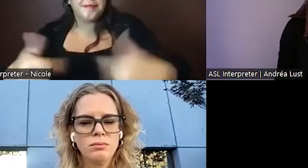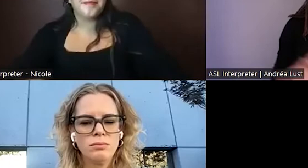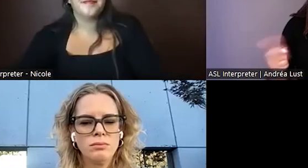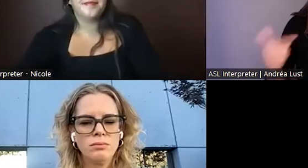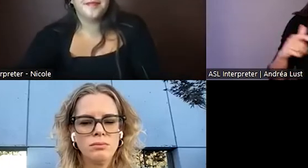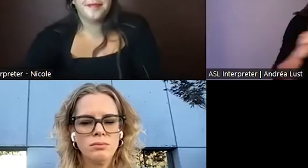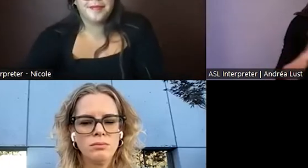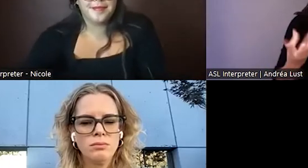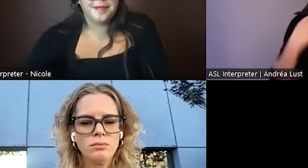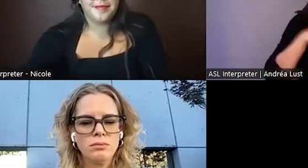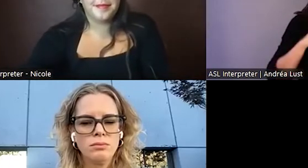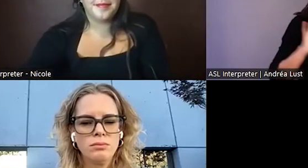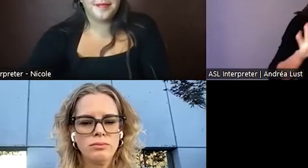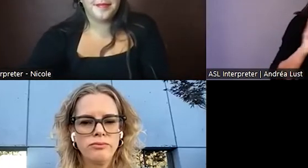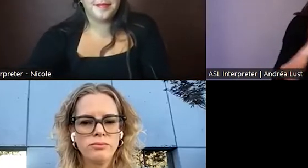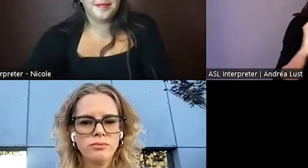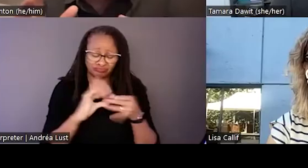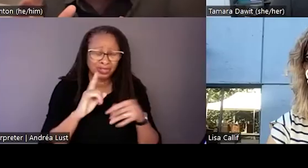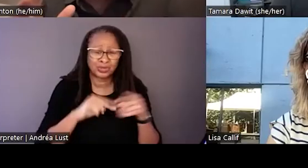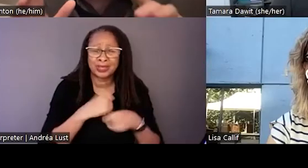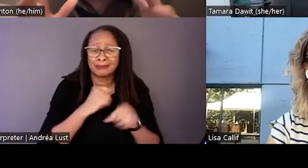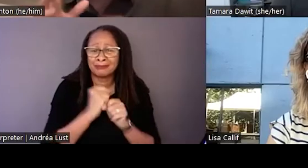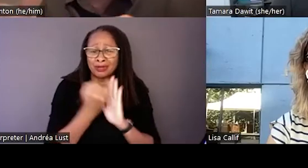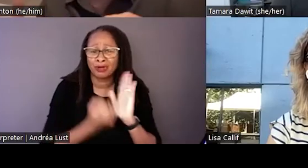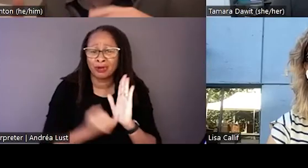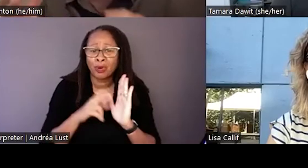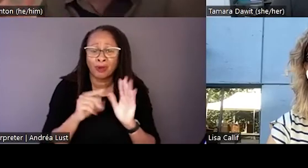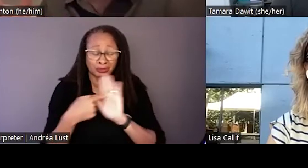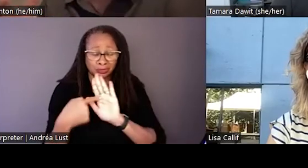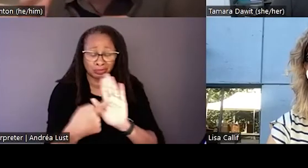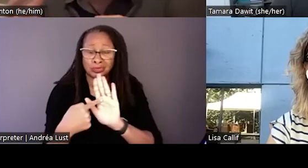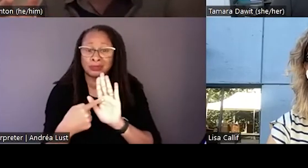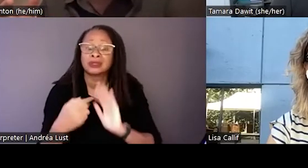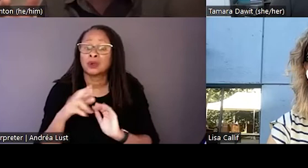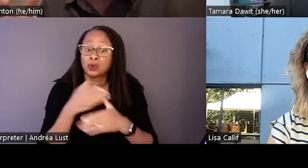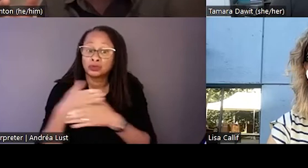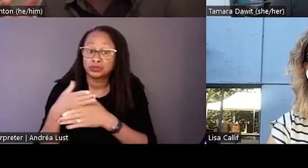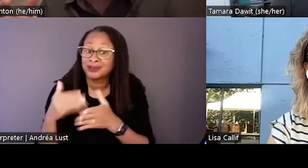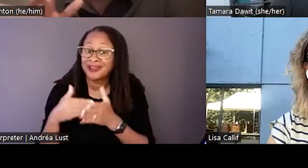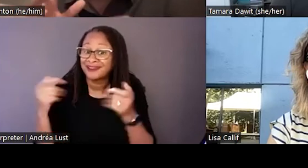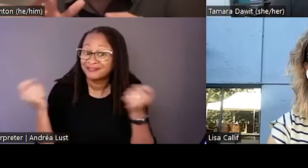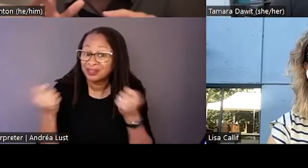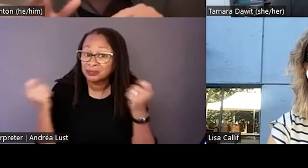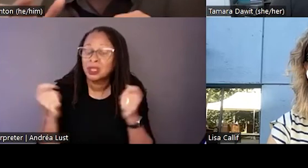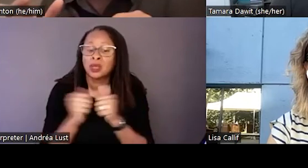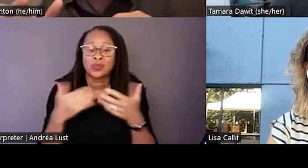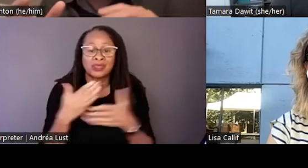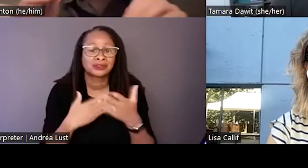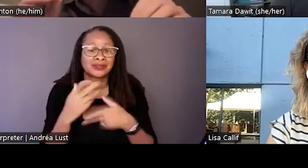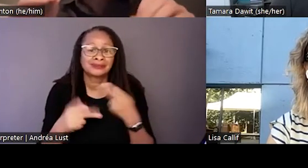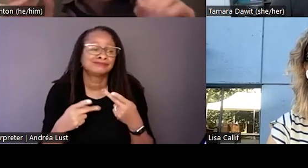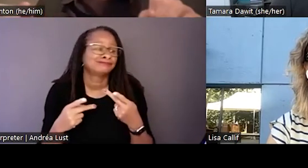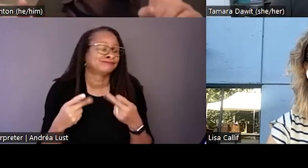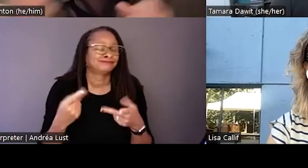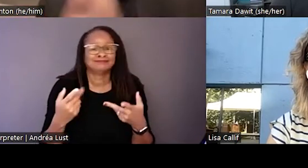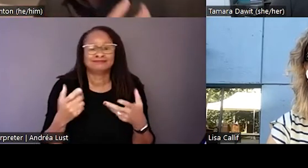and naturalized a narrative that you can't make art or display or share it at festivals without some major